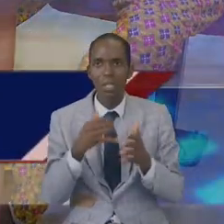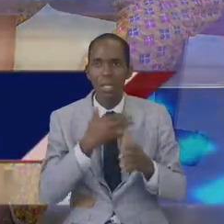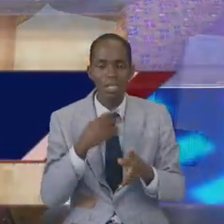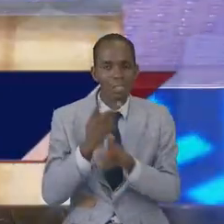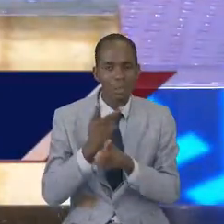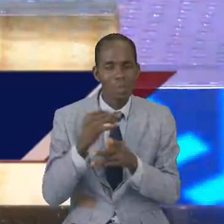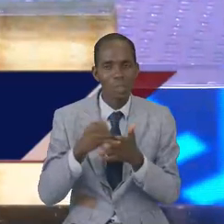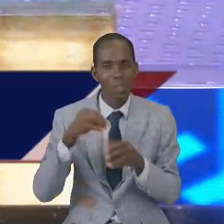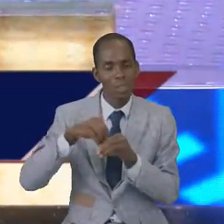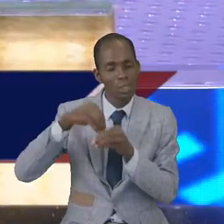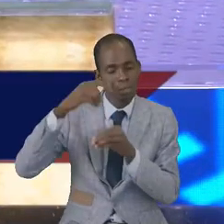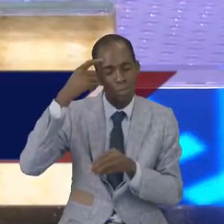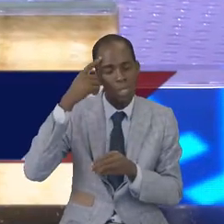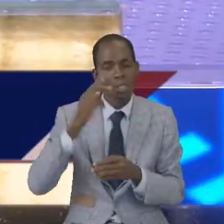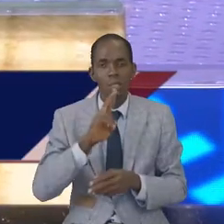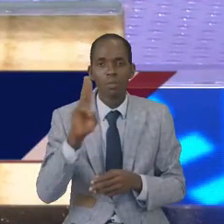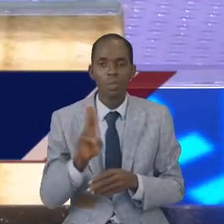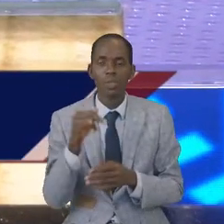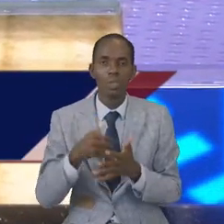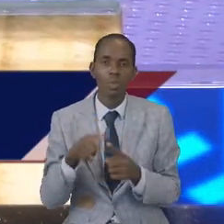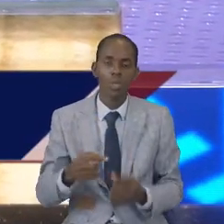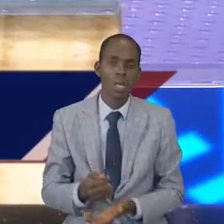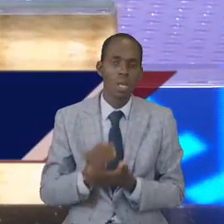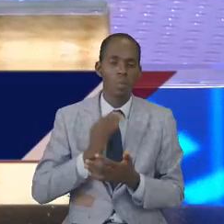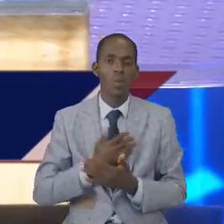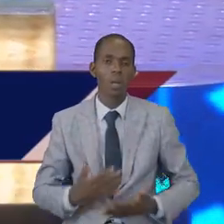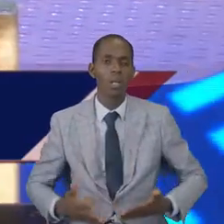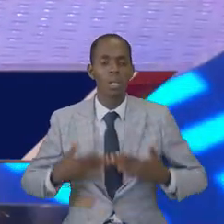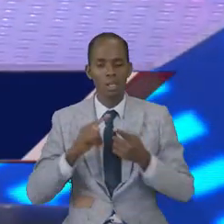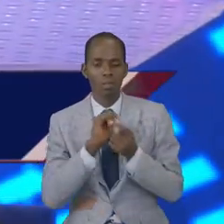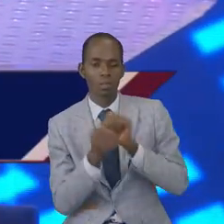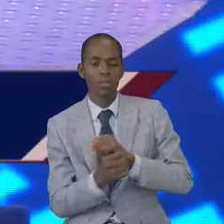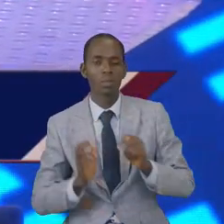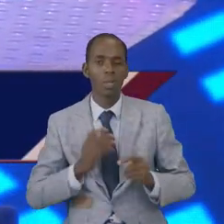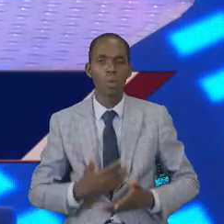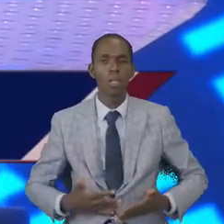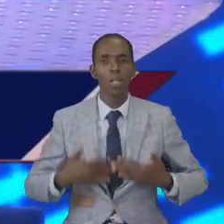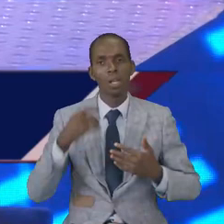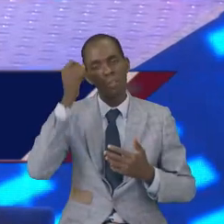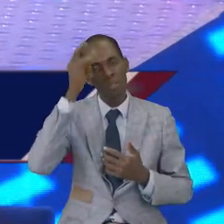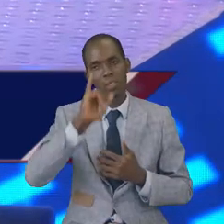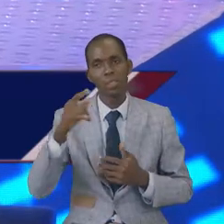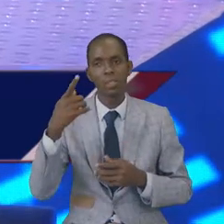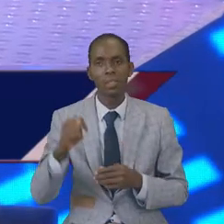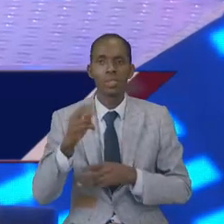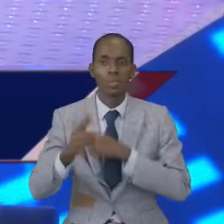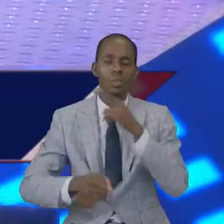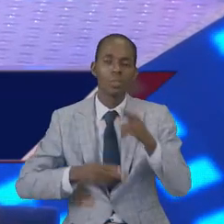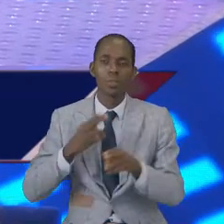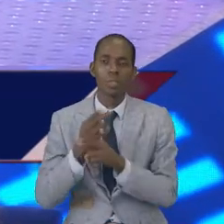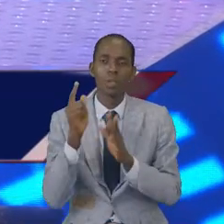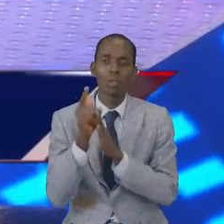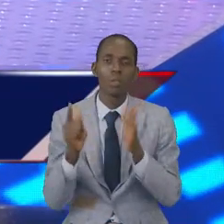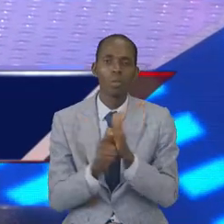and making it to help our lives and transform our lives. Understanding the universal law